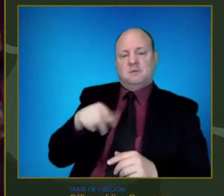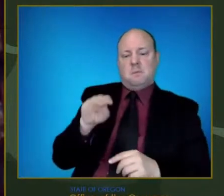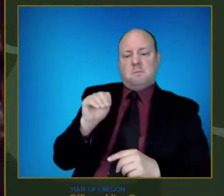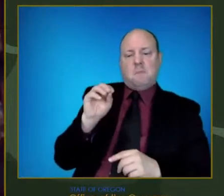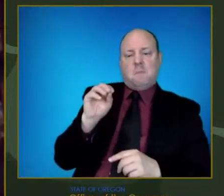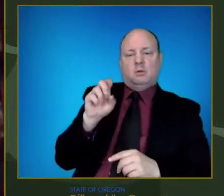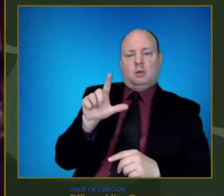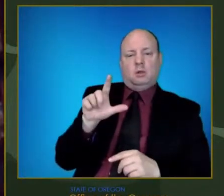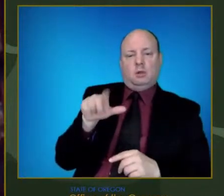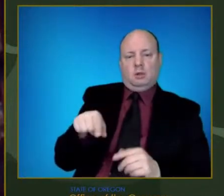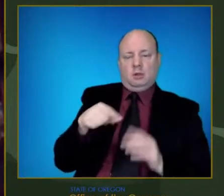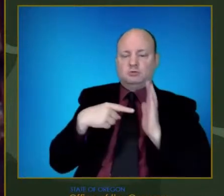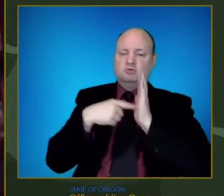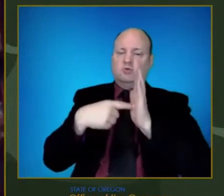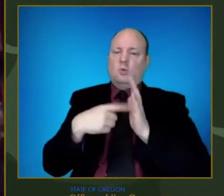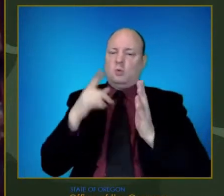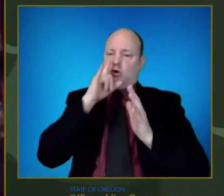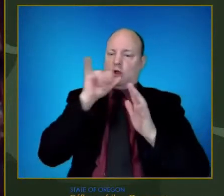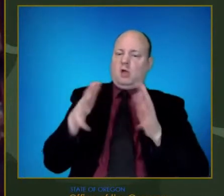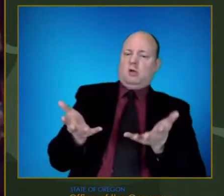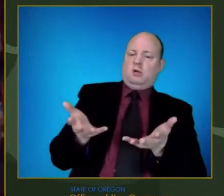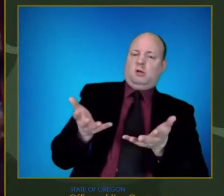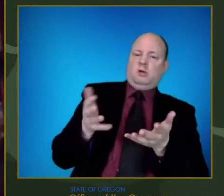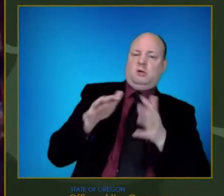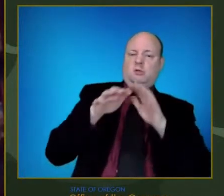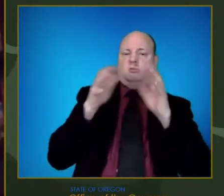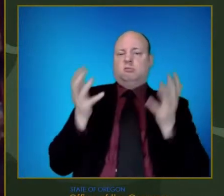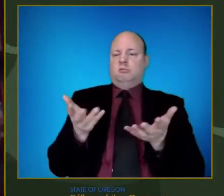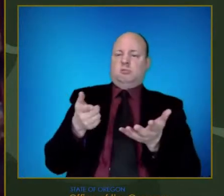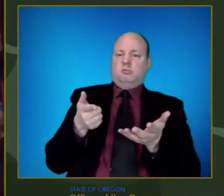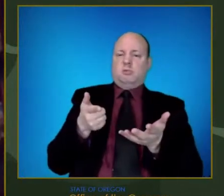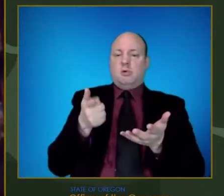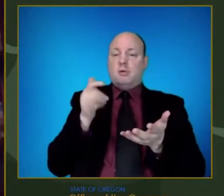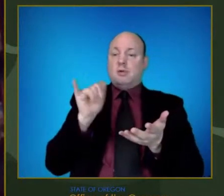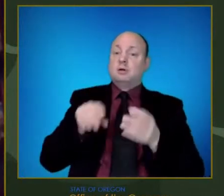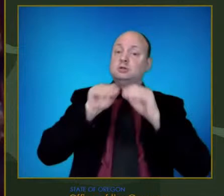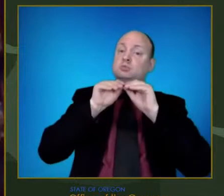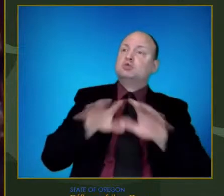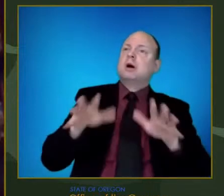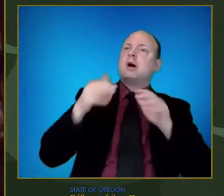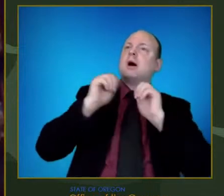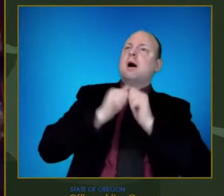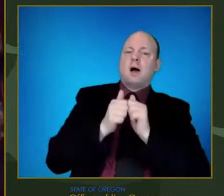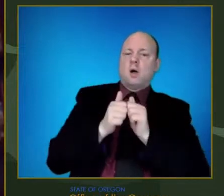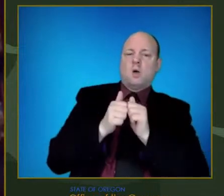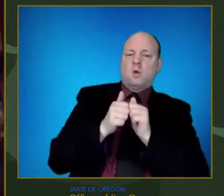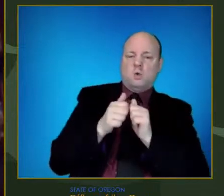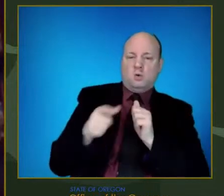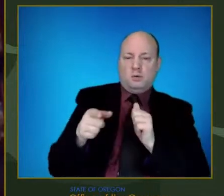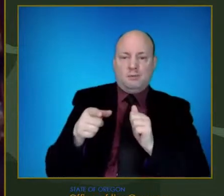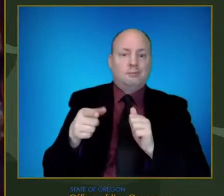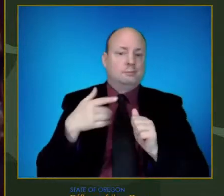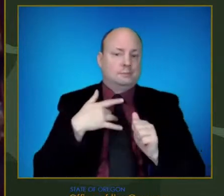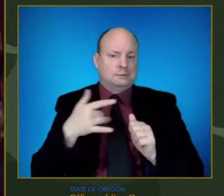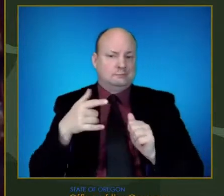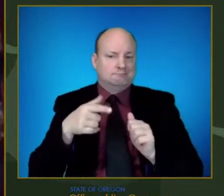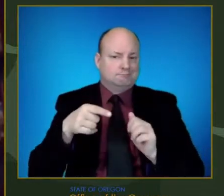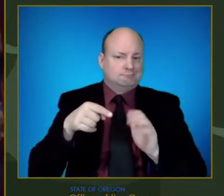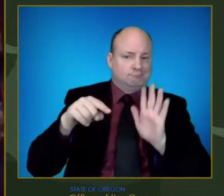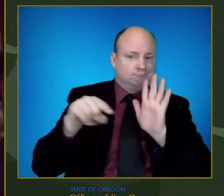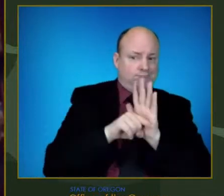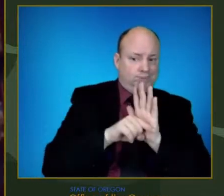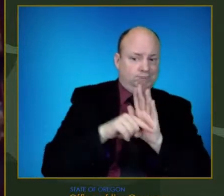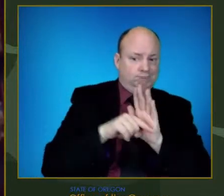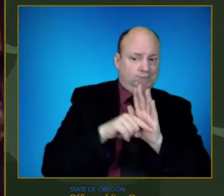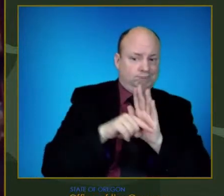virus consistent with the pessimistic scenario outlined just 3 weeks ago. We are seeing lately an increase in daily cases